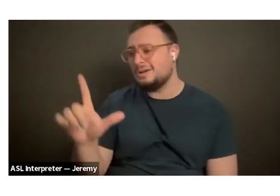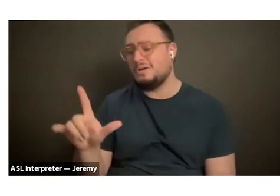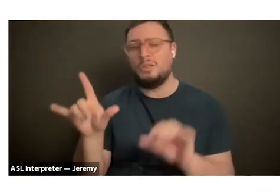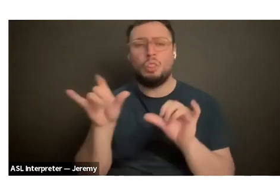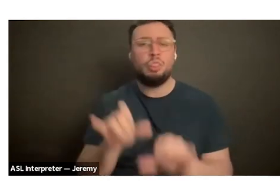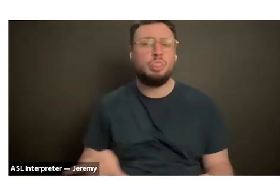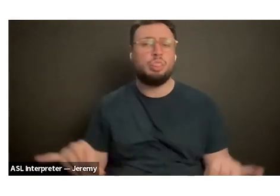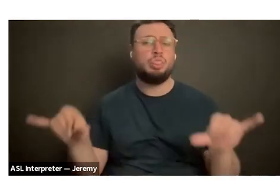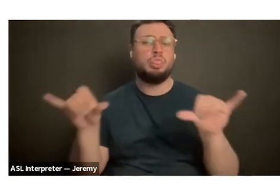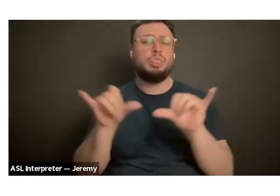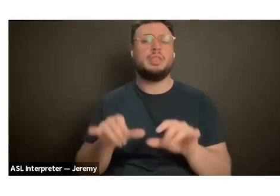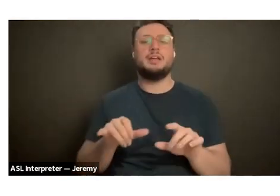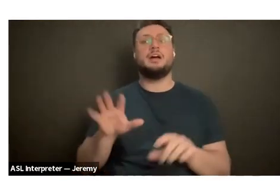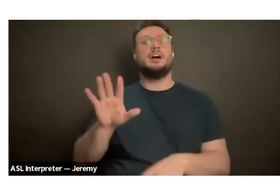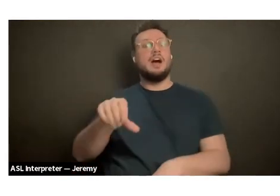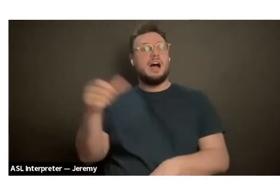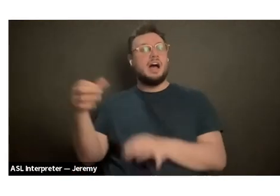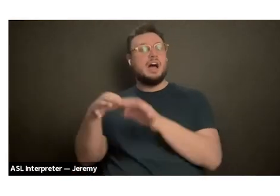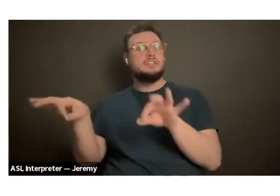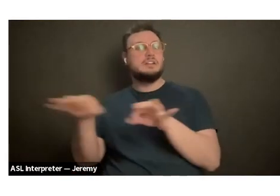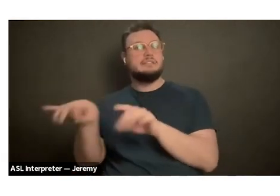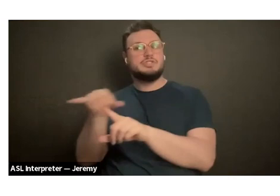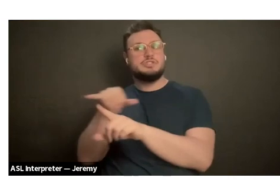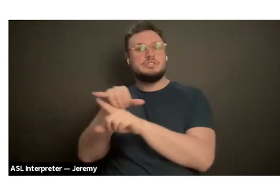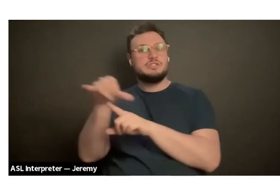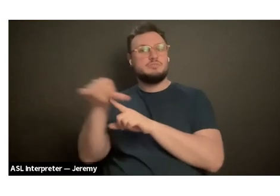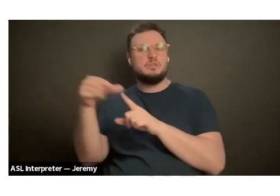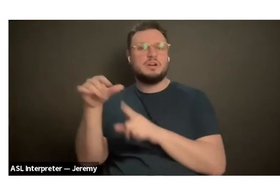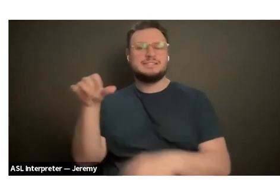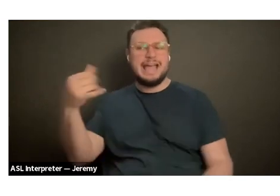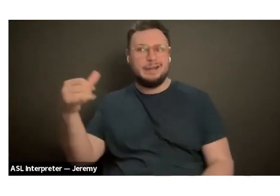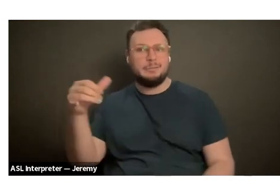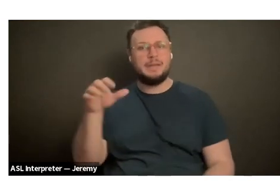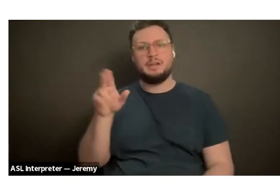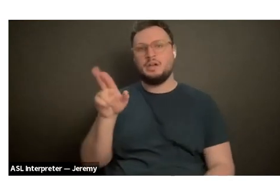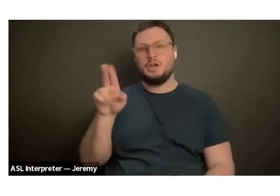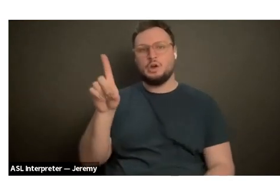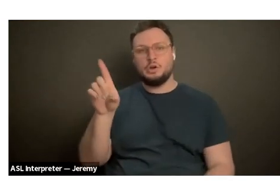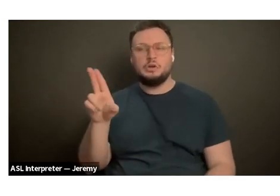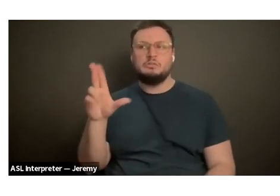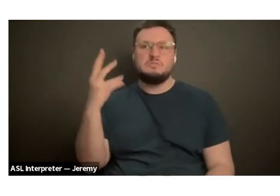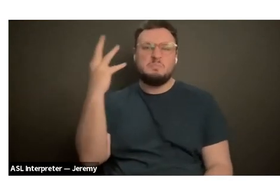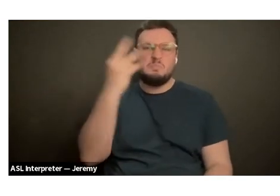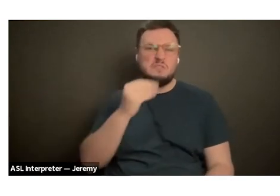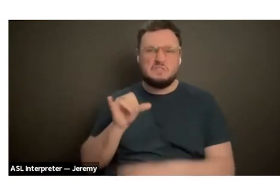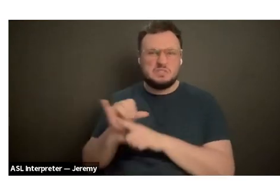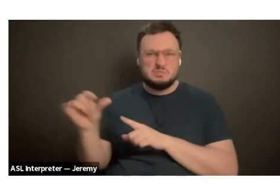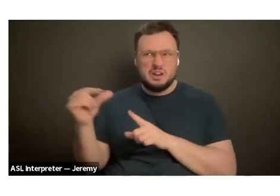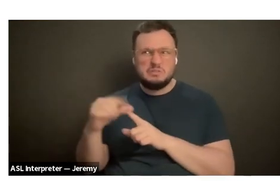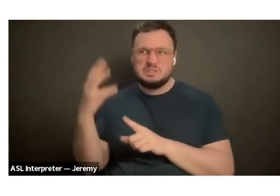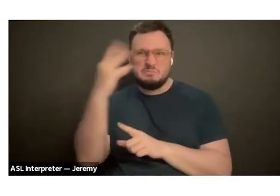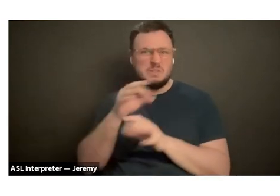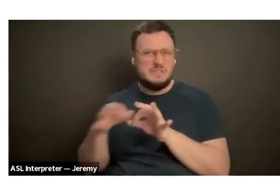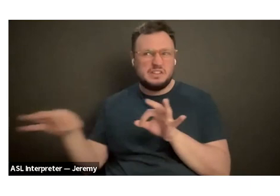swear words in other languages, in Arabic, in Urdu, and all these incredible African languages, it's like really powerful.